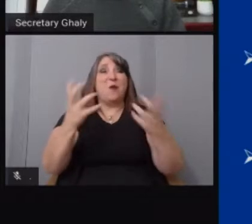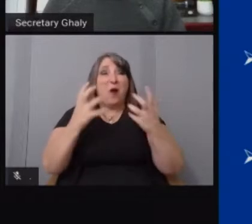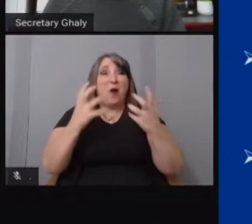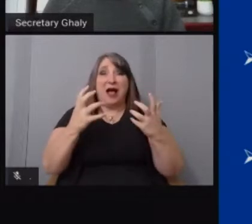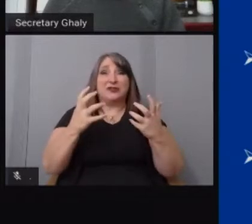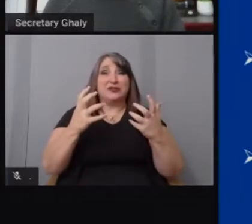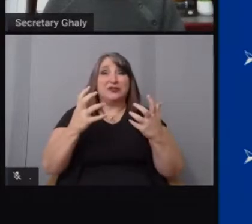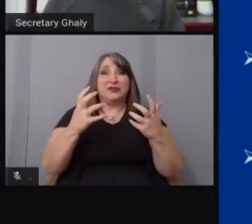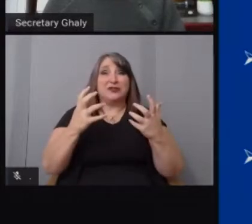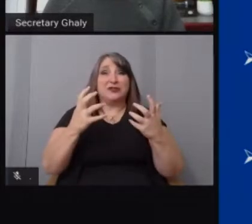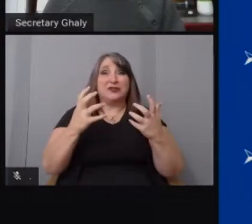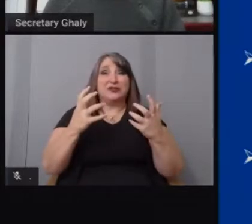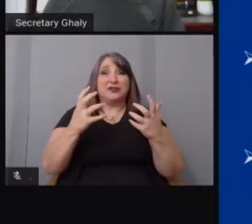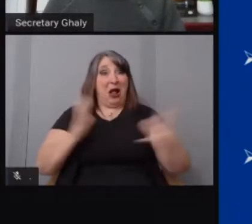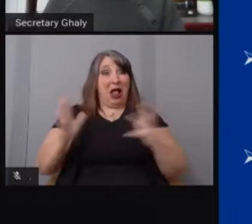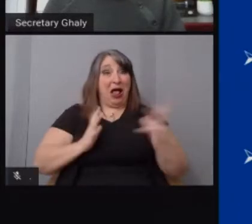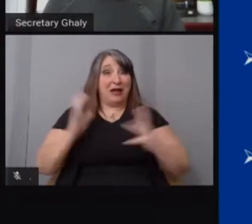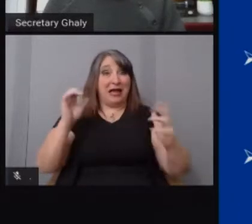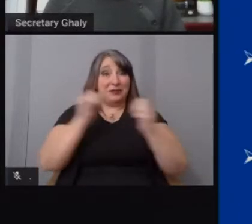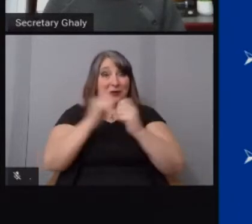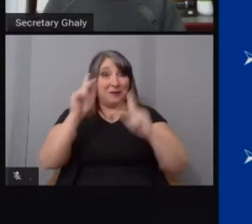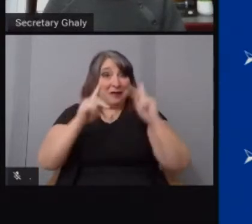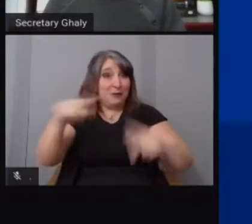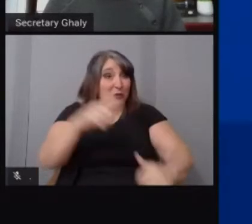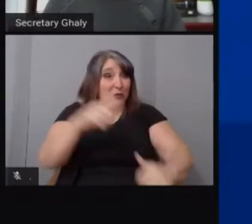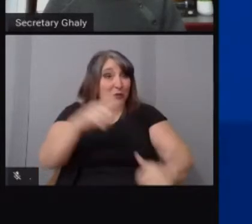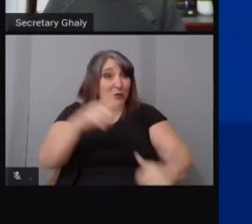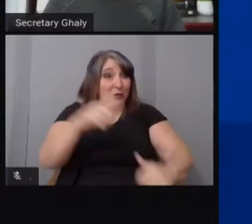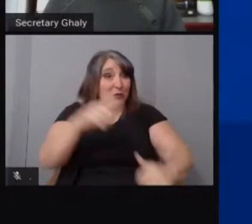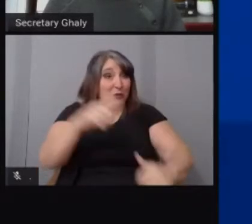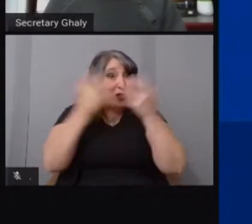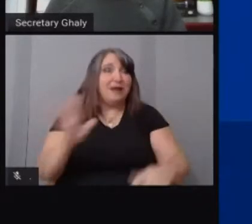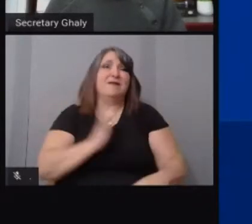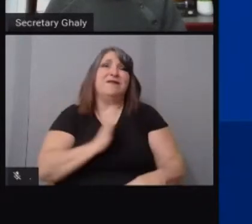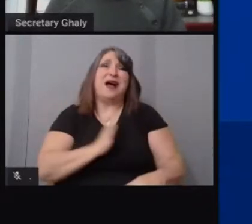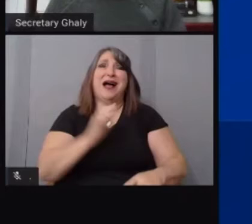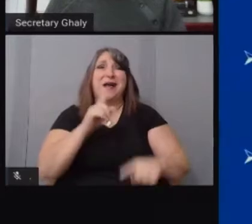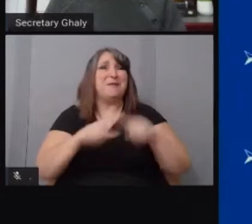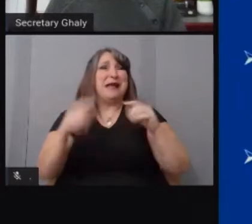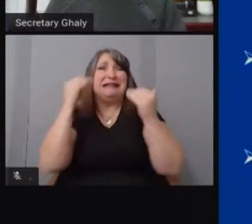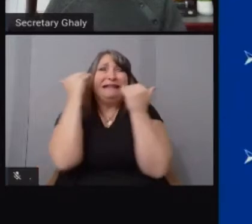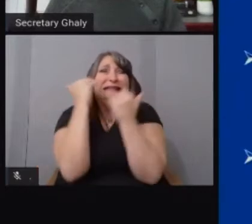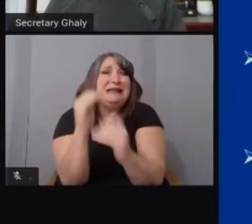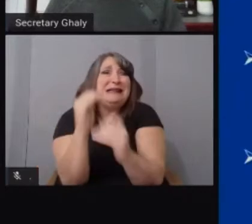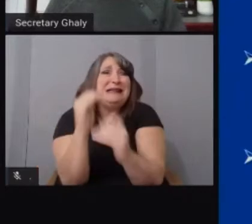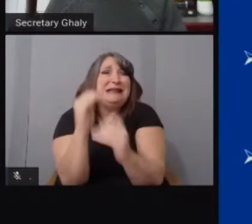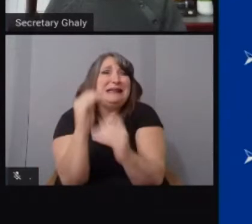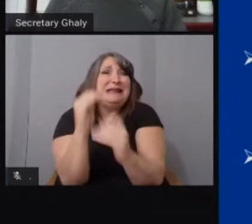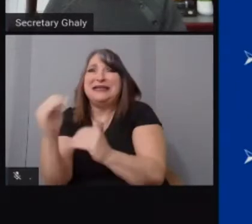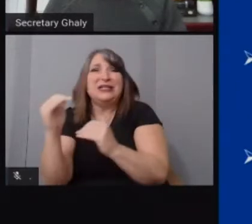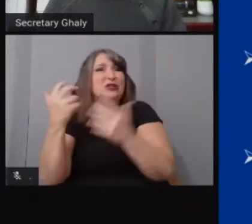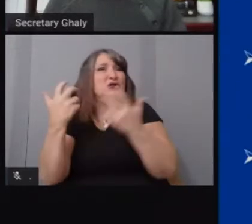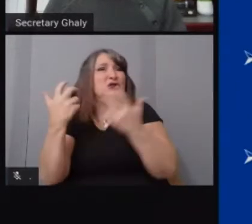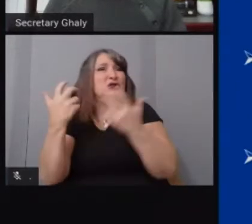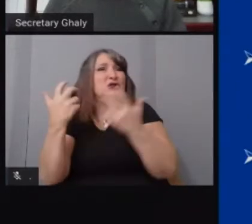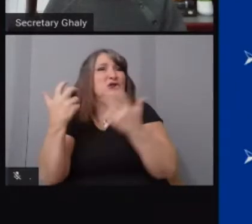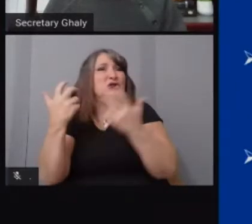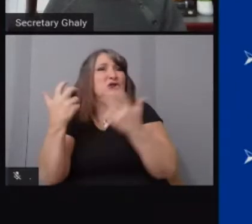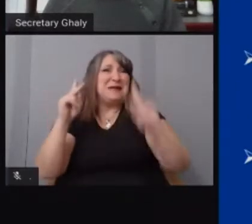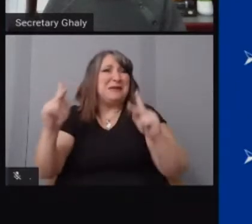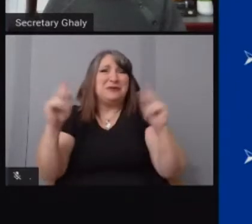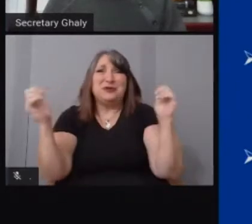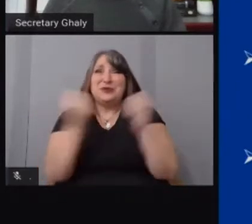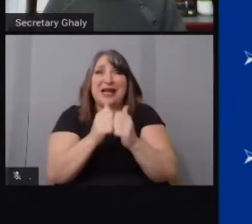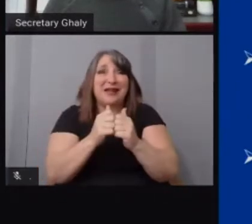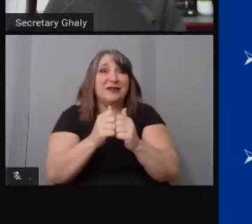please keep it at a maximum of 2 other households so we reduce the number of individuals in a setting, but